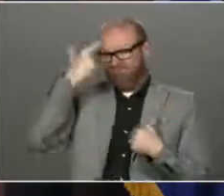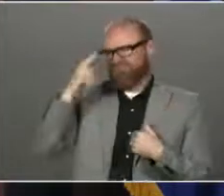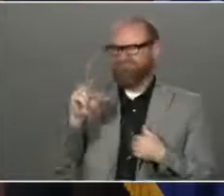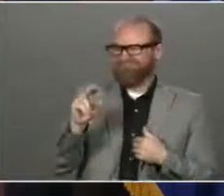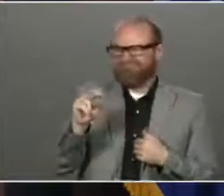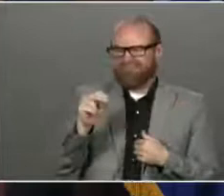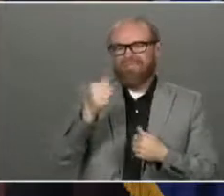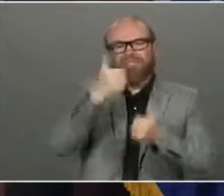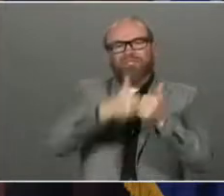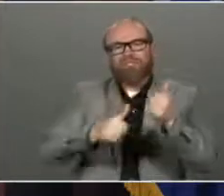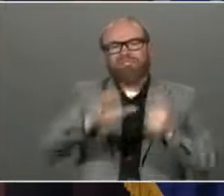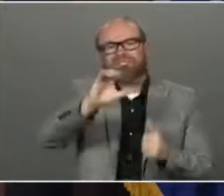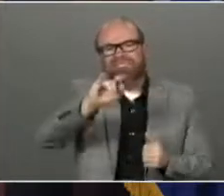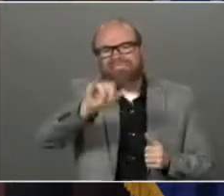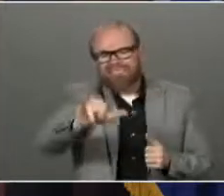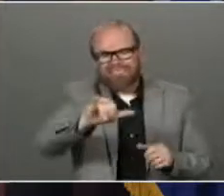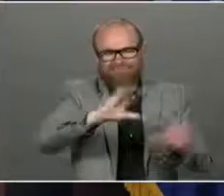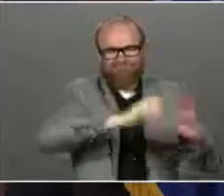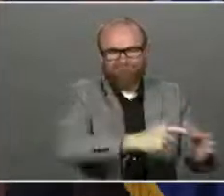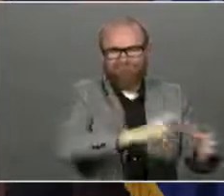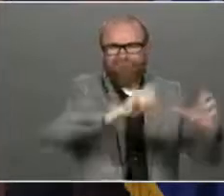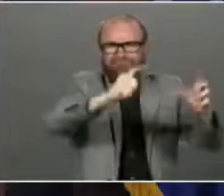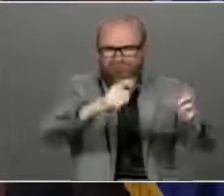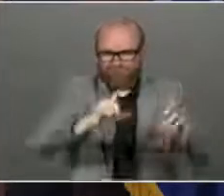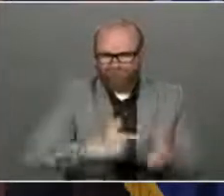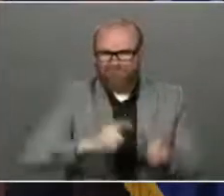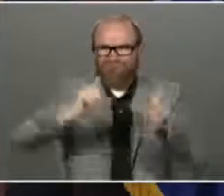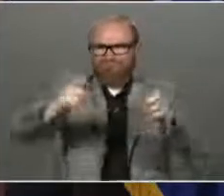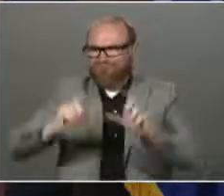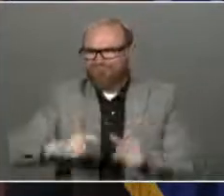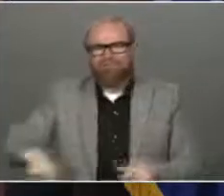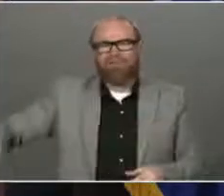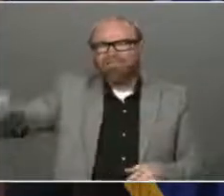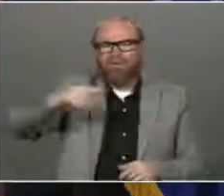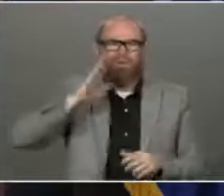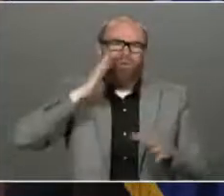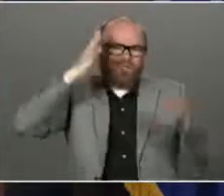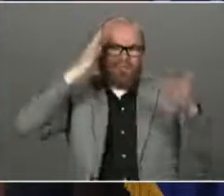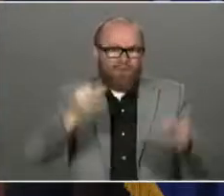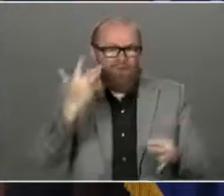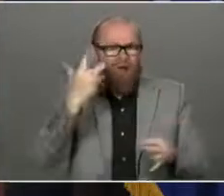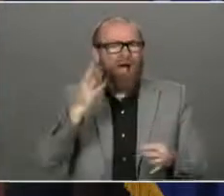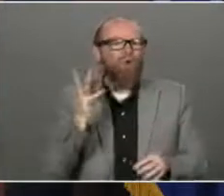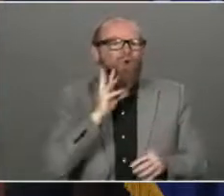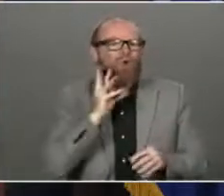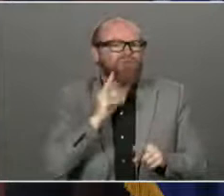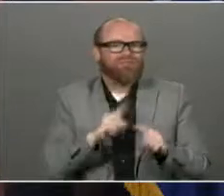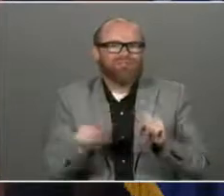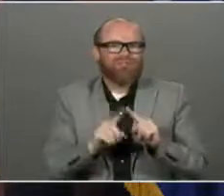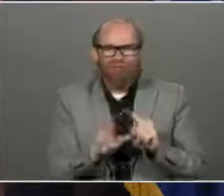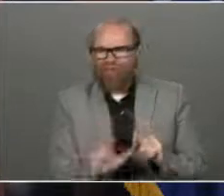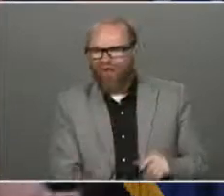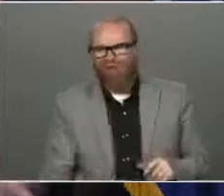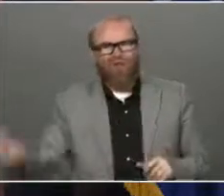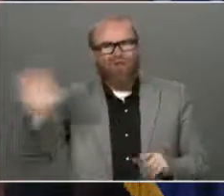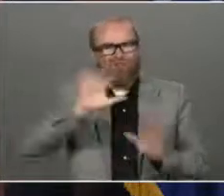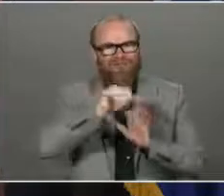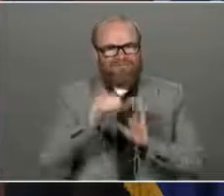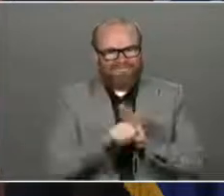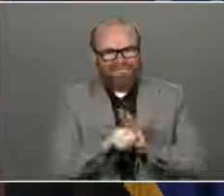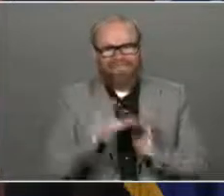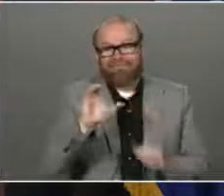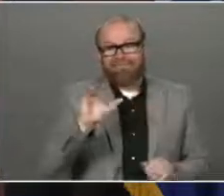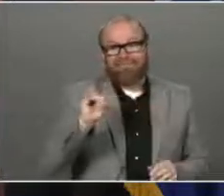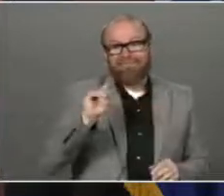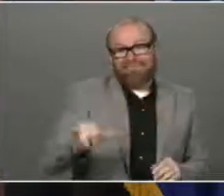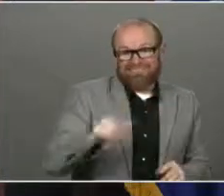case-by-case scenario. Every district has different storage capacity, and they understand the usage and the